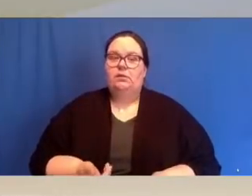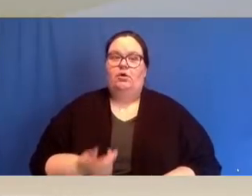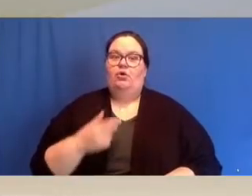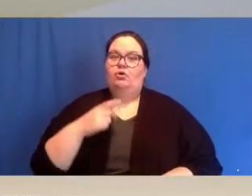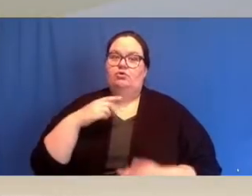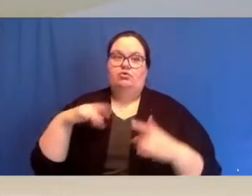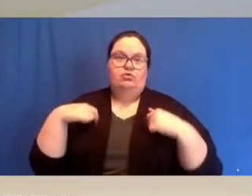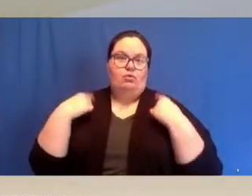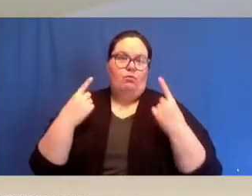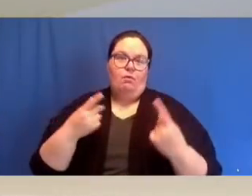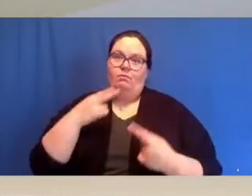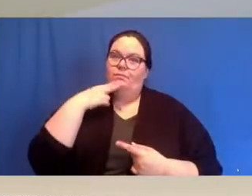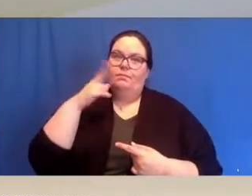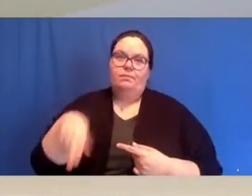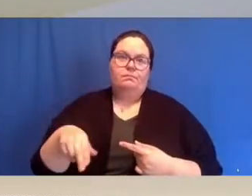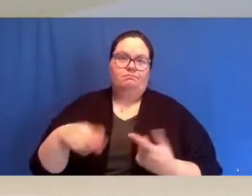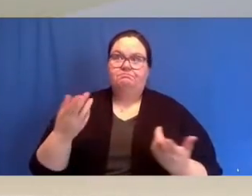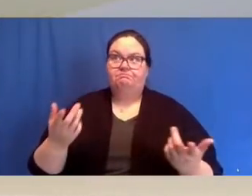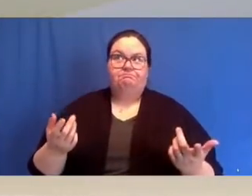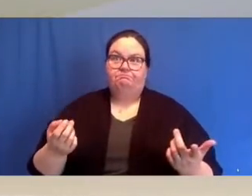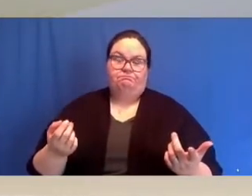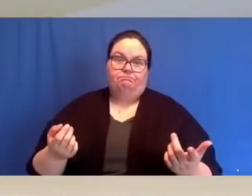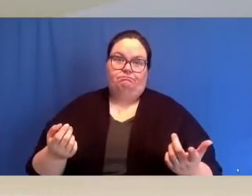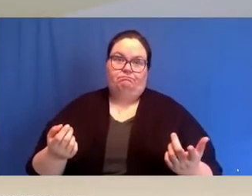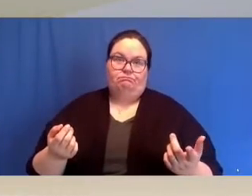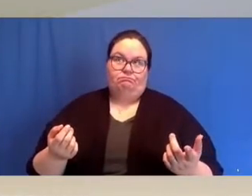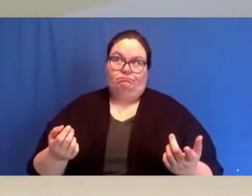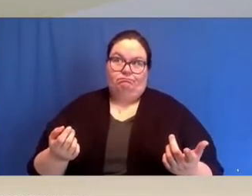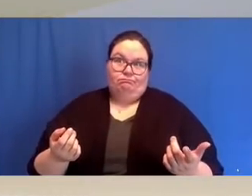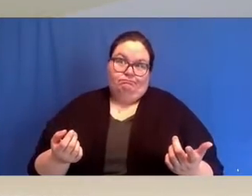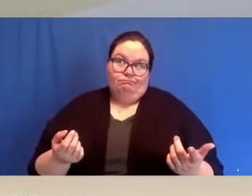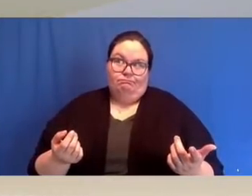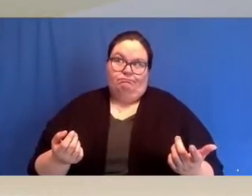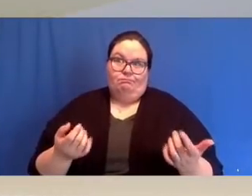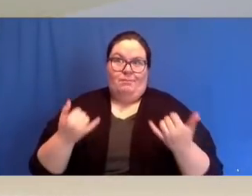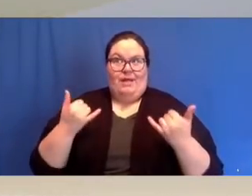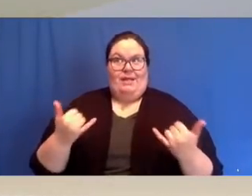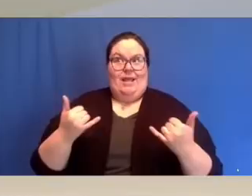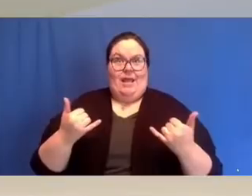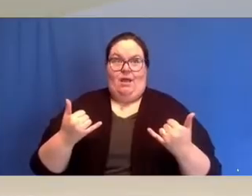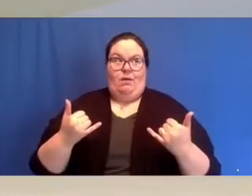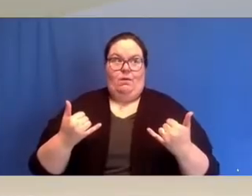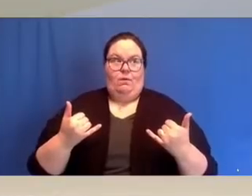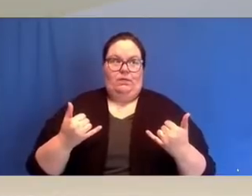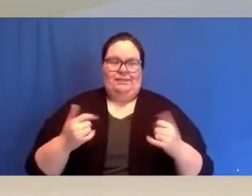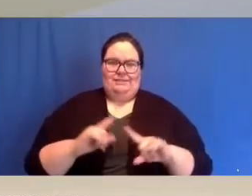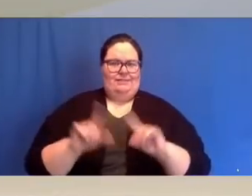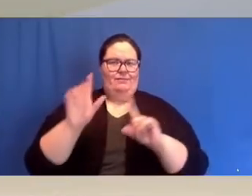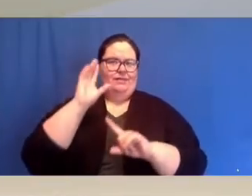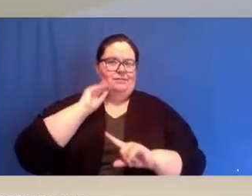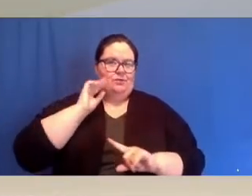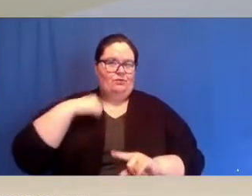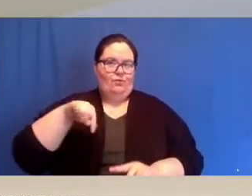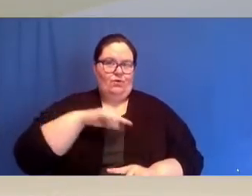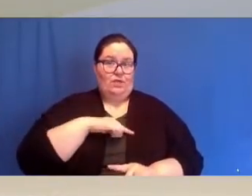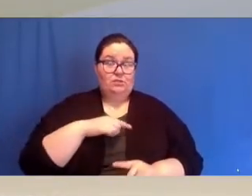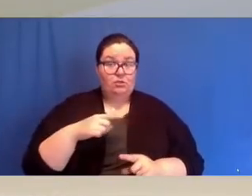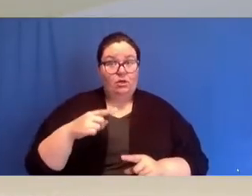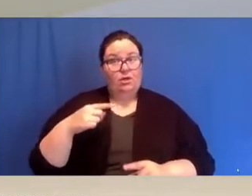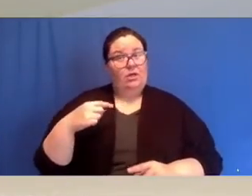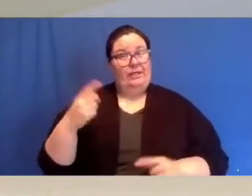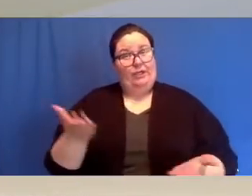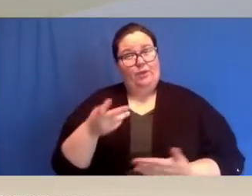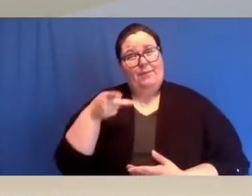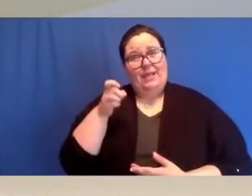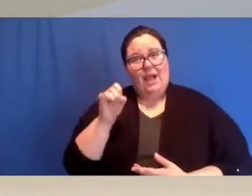very fortunate to up until now that we haven't had a whole lot of hospitalizations or worse, but